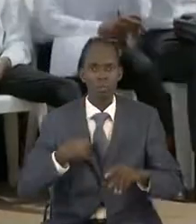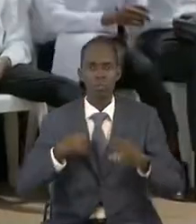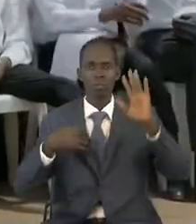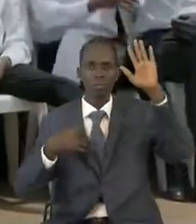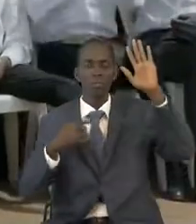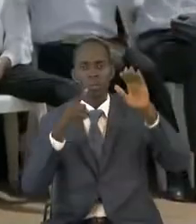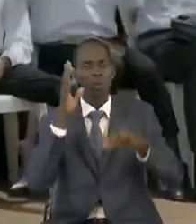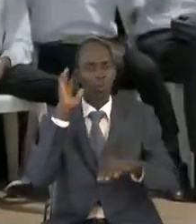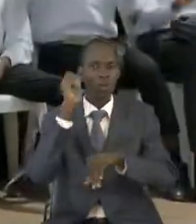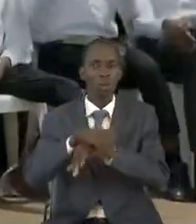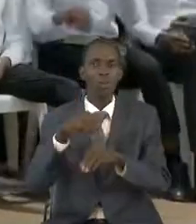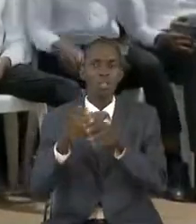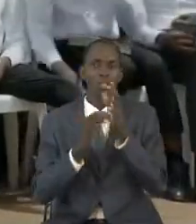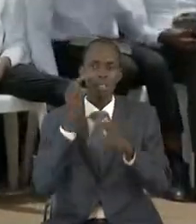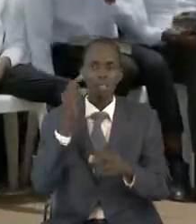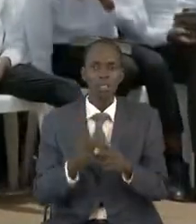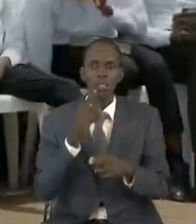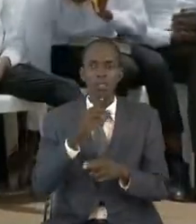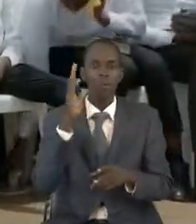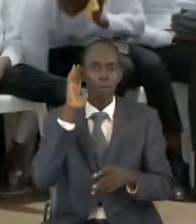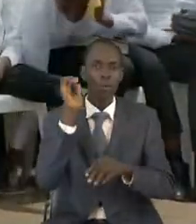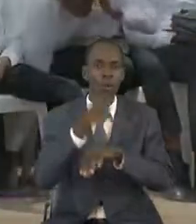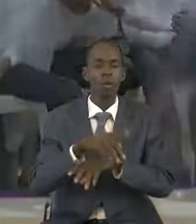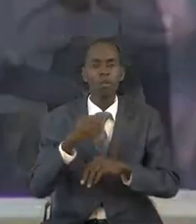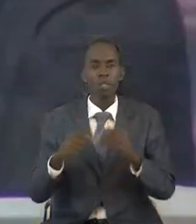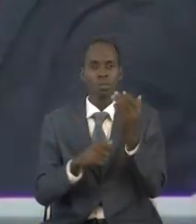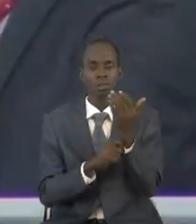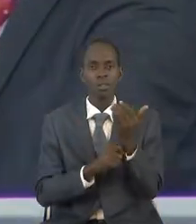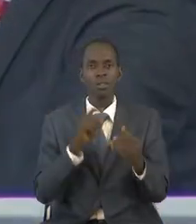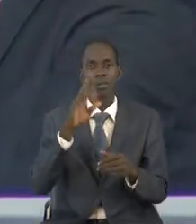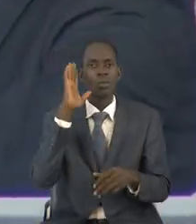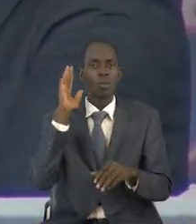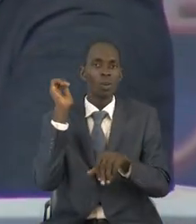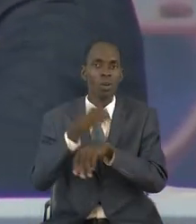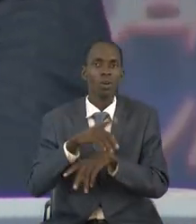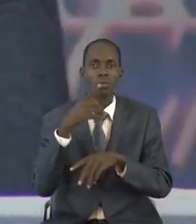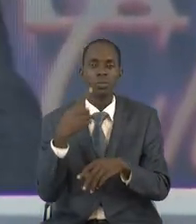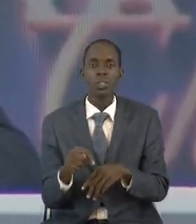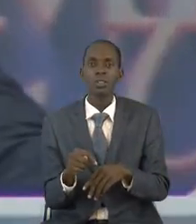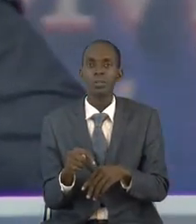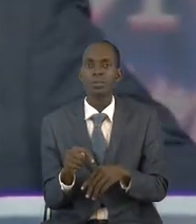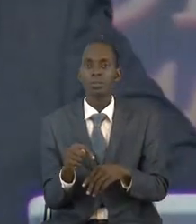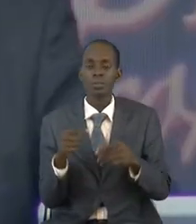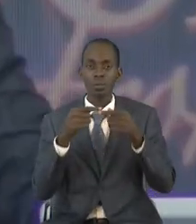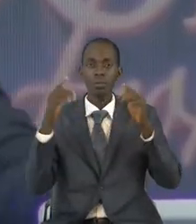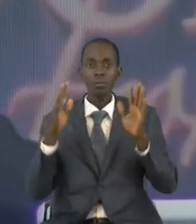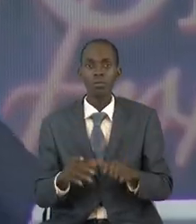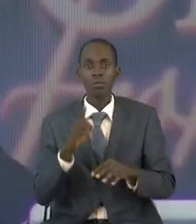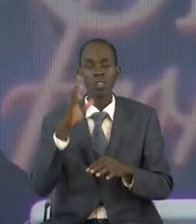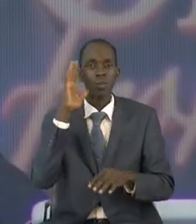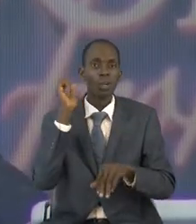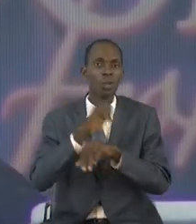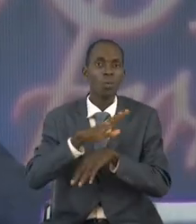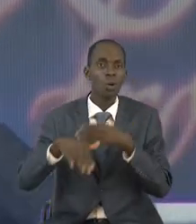Jesus' name. You'll overcome the flesh, you'll overcome the foe, and you'll overcome all the things,